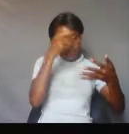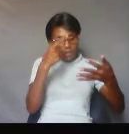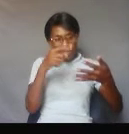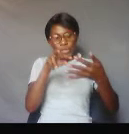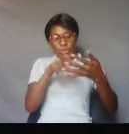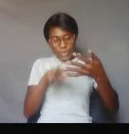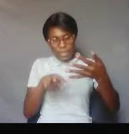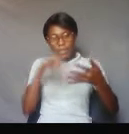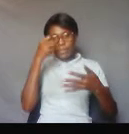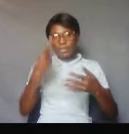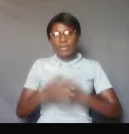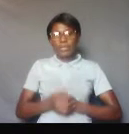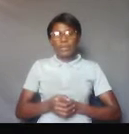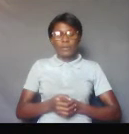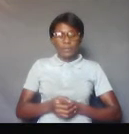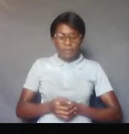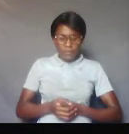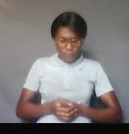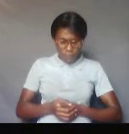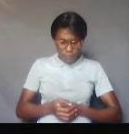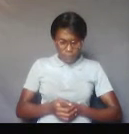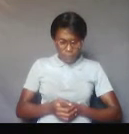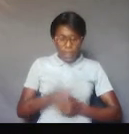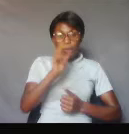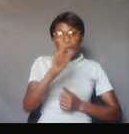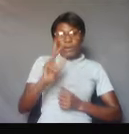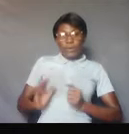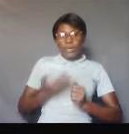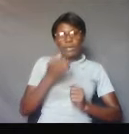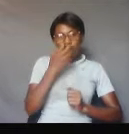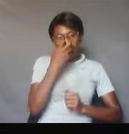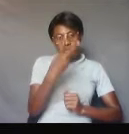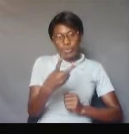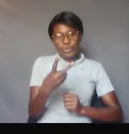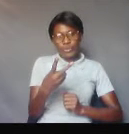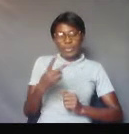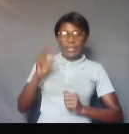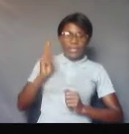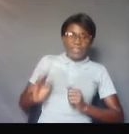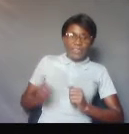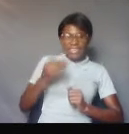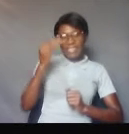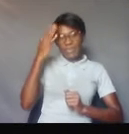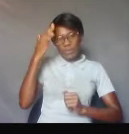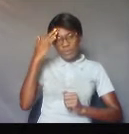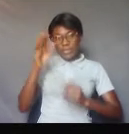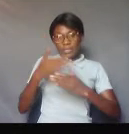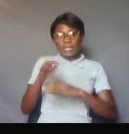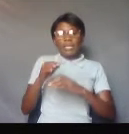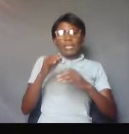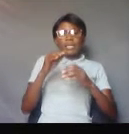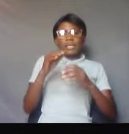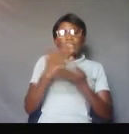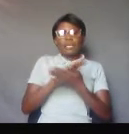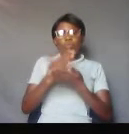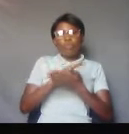when I go for a run and I wear this shirt. Then people want to know, because we summarize contextual Bible study with CBS.